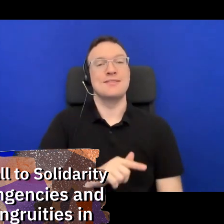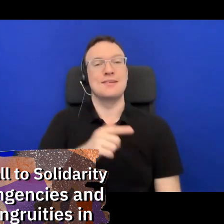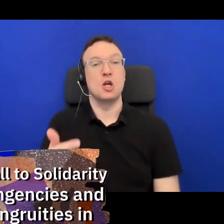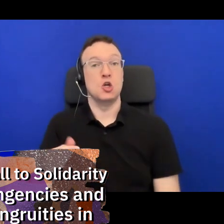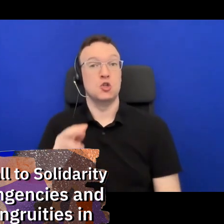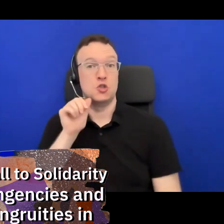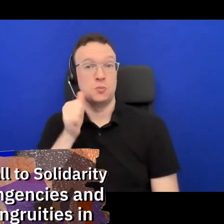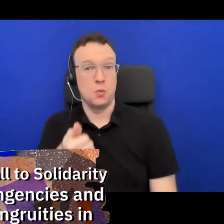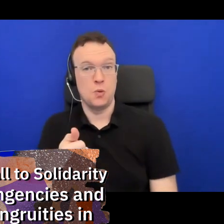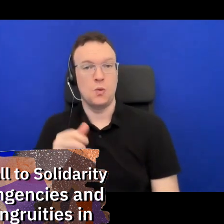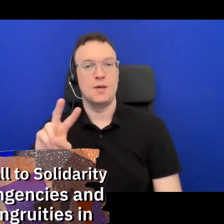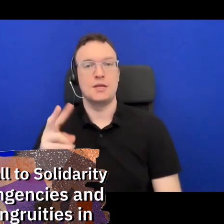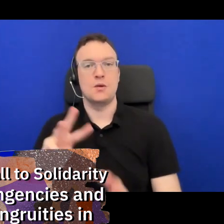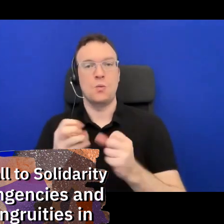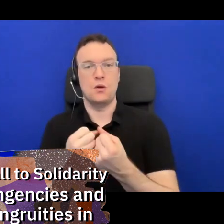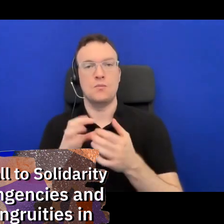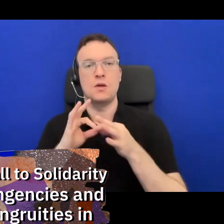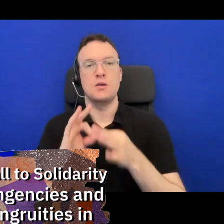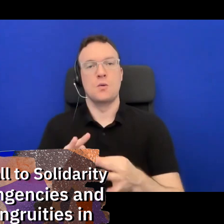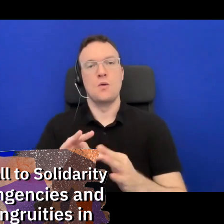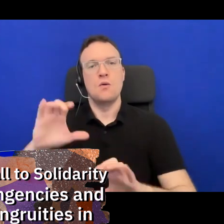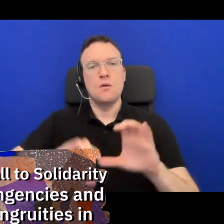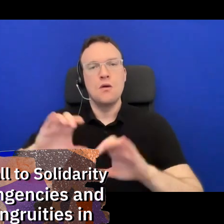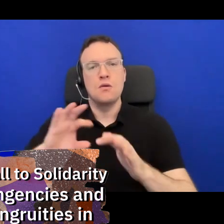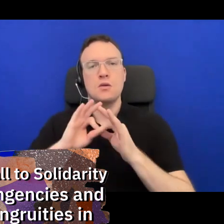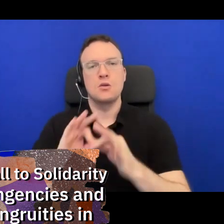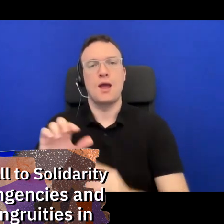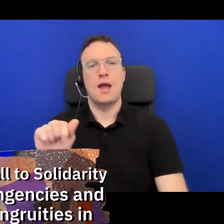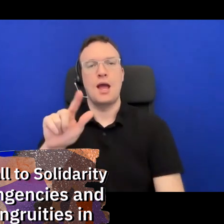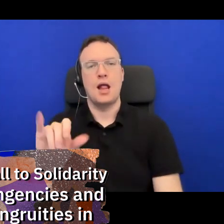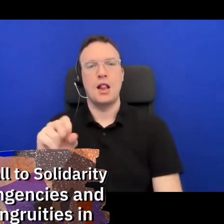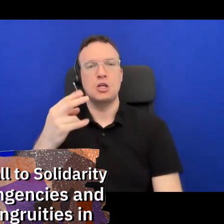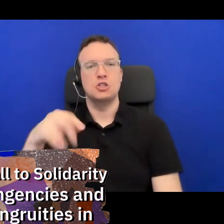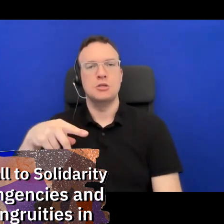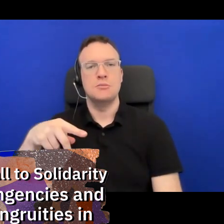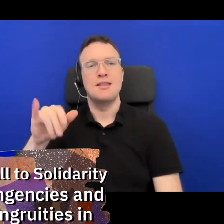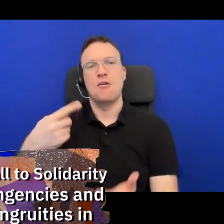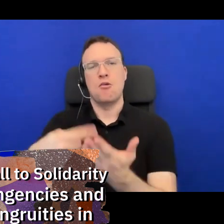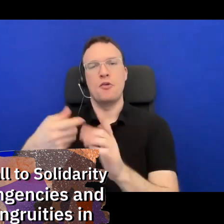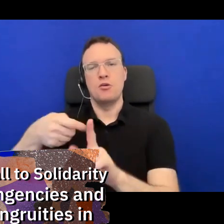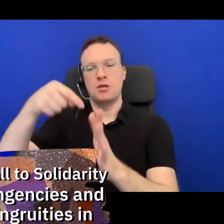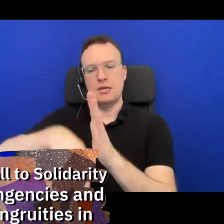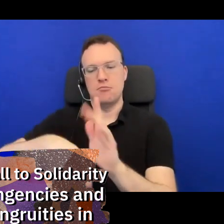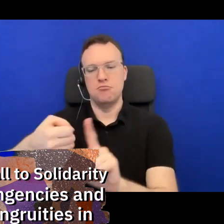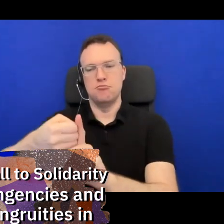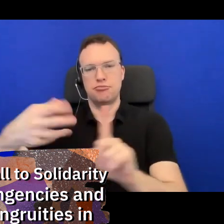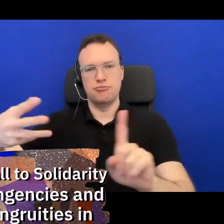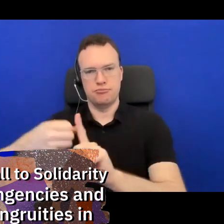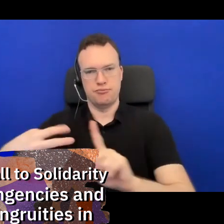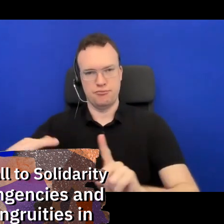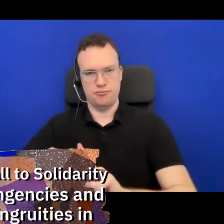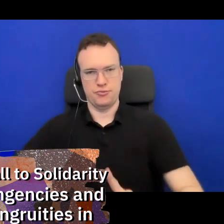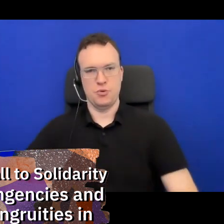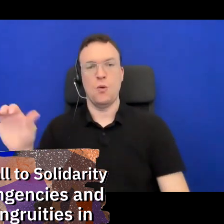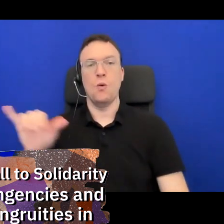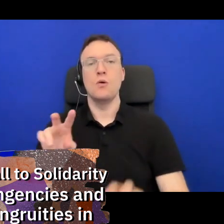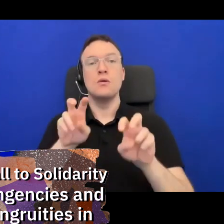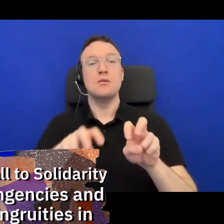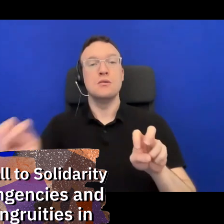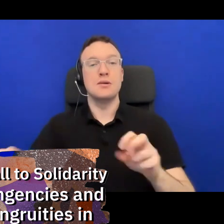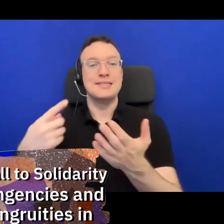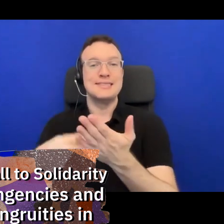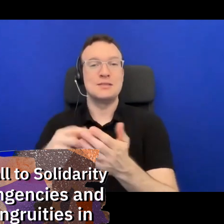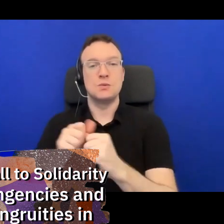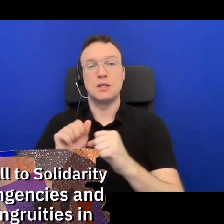workshop around deepening the conversation around allyship, as well as a panel discussion with activists